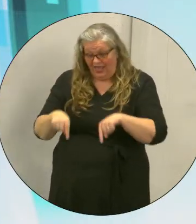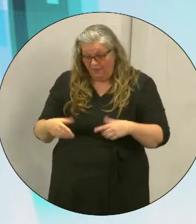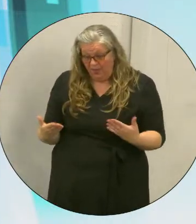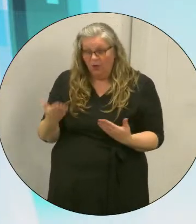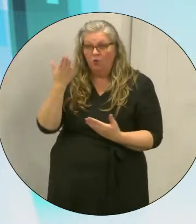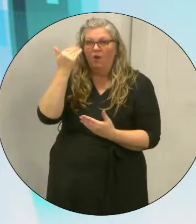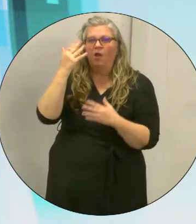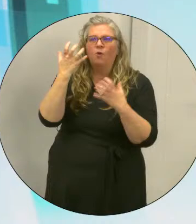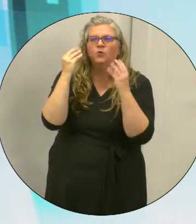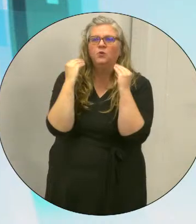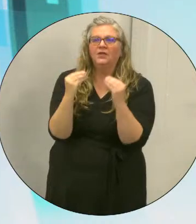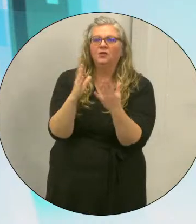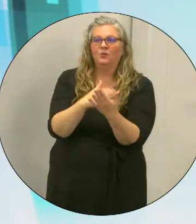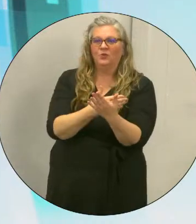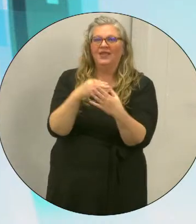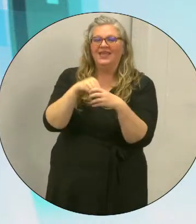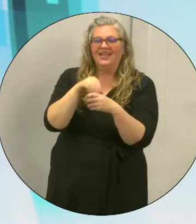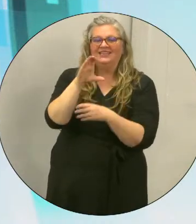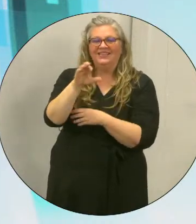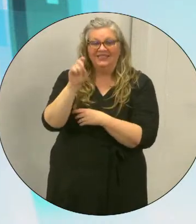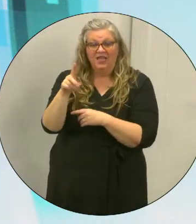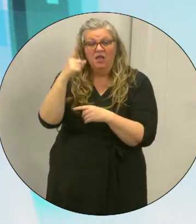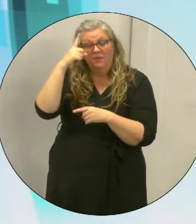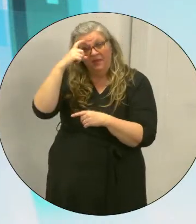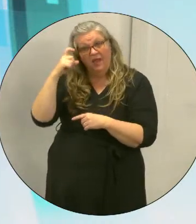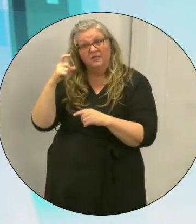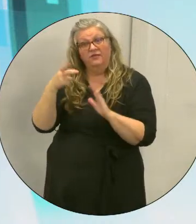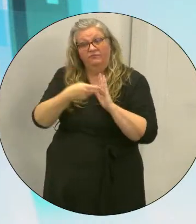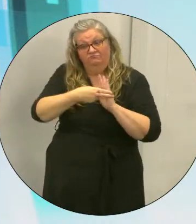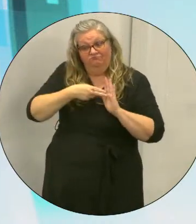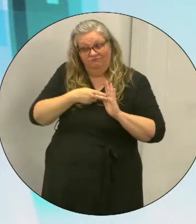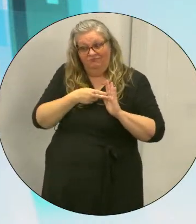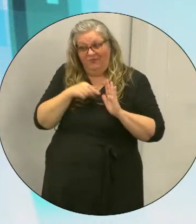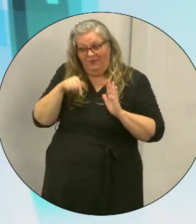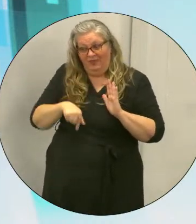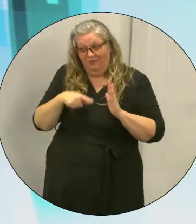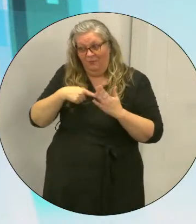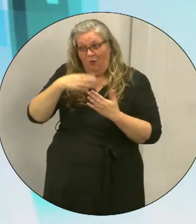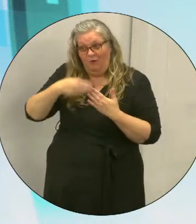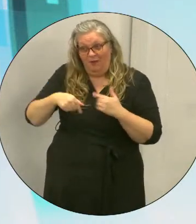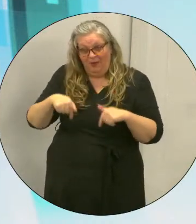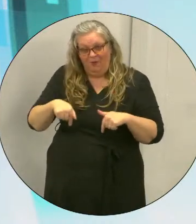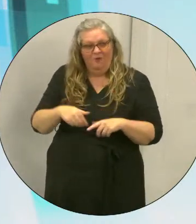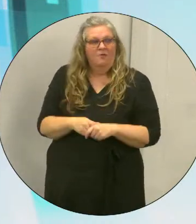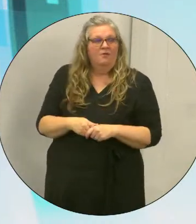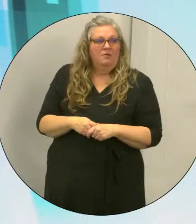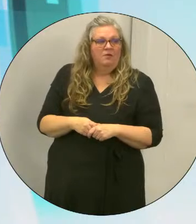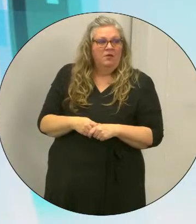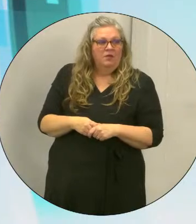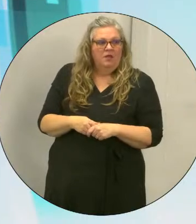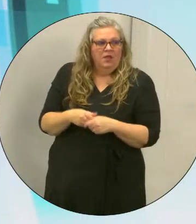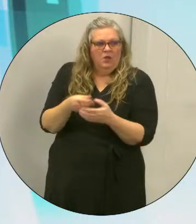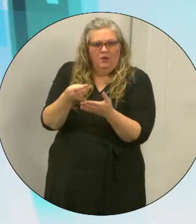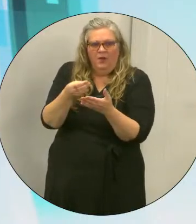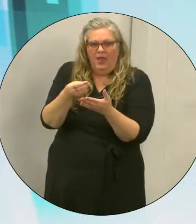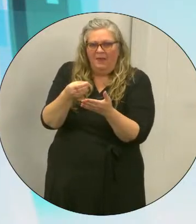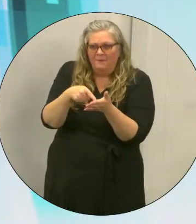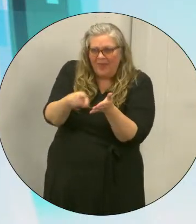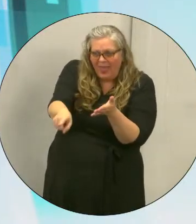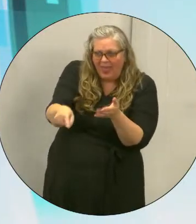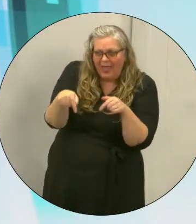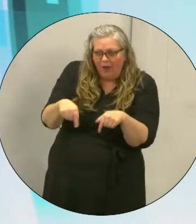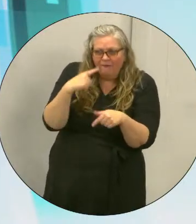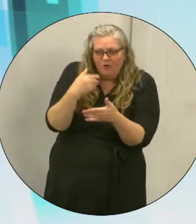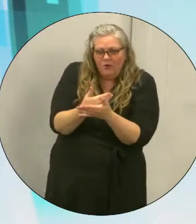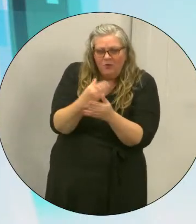I wanted to teach music in CCSD because of the reputation of our programs. This is a time when salaries for new teachers were abysmal in